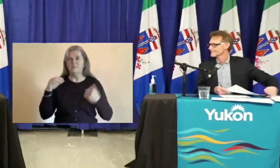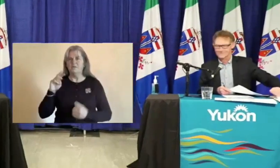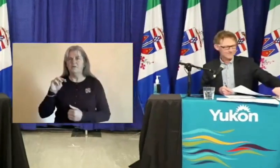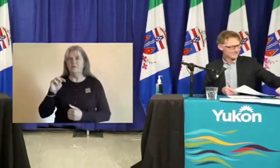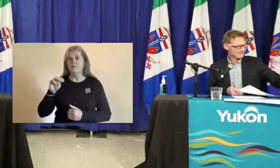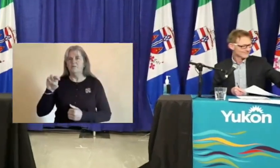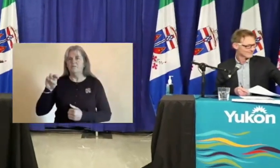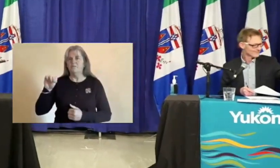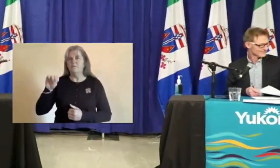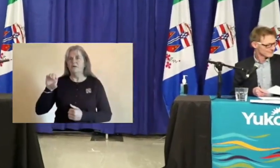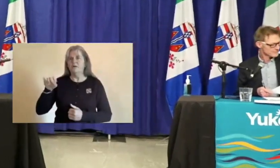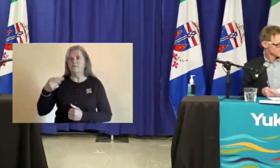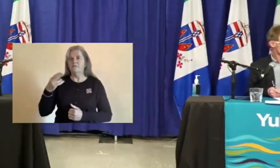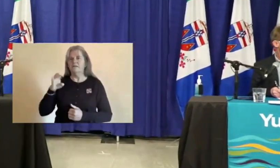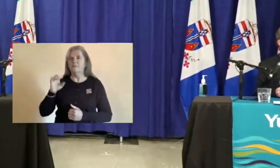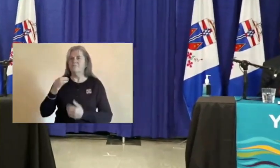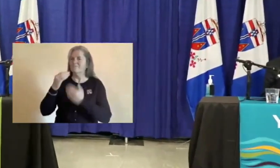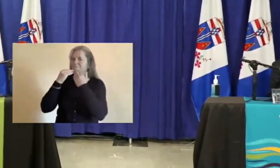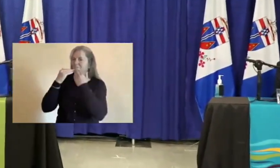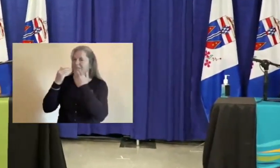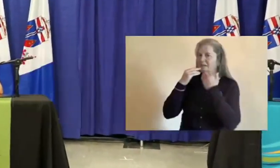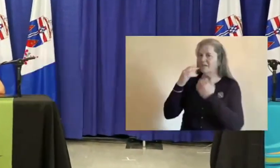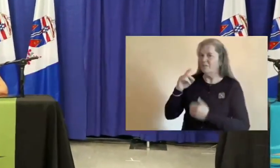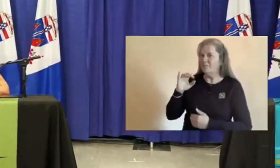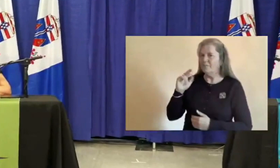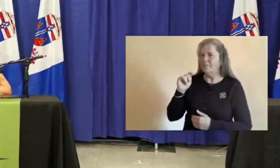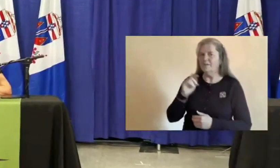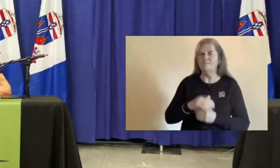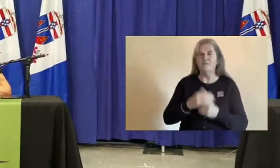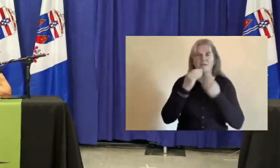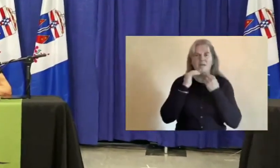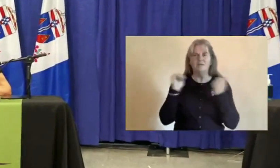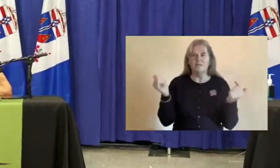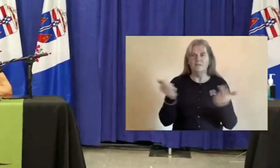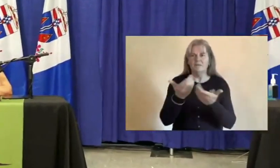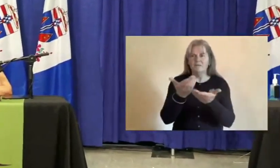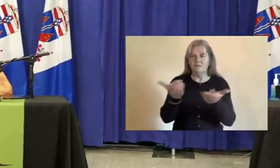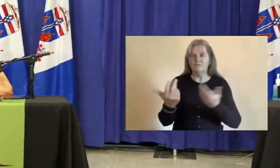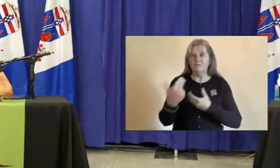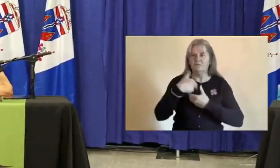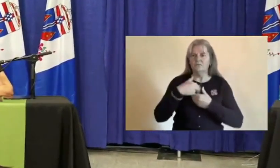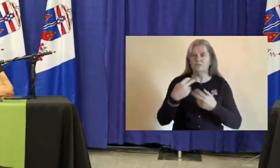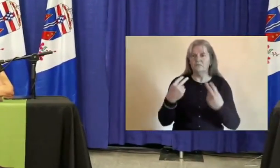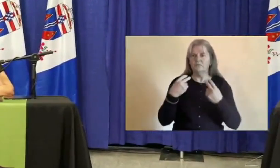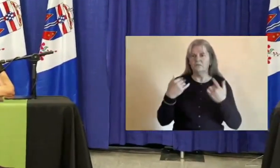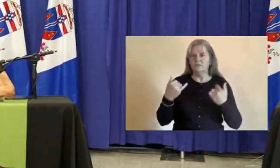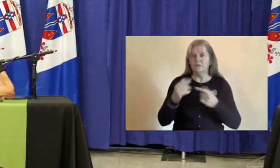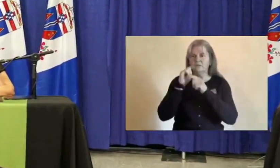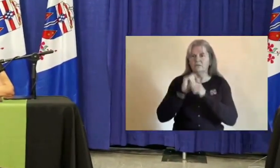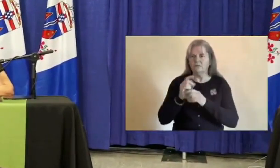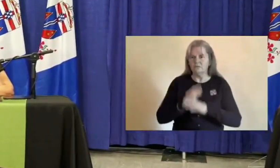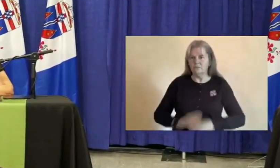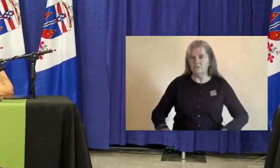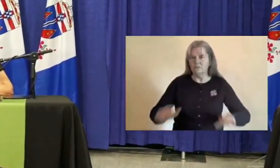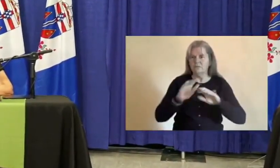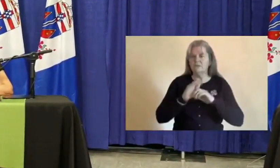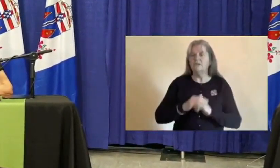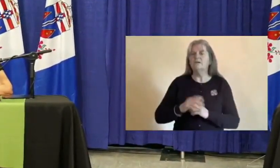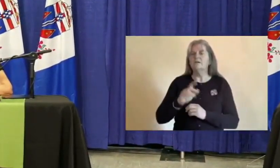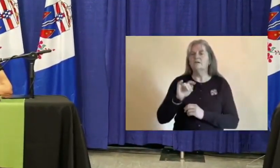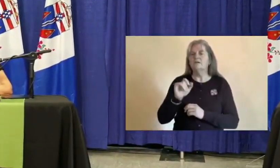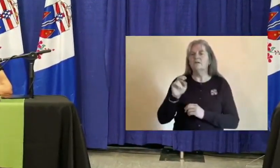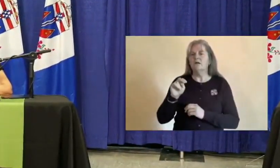Thanks very much, Pat. Thank you to everyone for joining us here today on the traditional territory of the Ta'an Kwachan